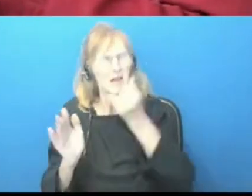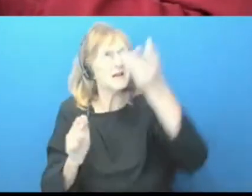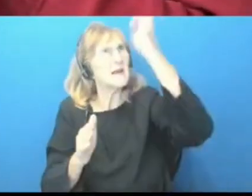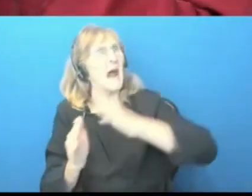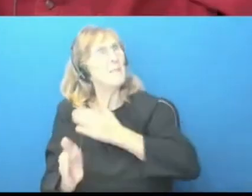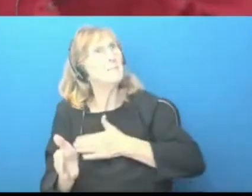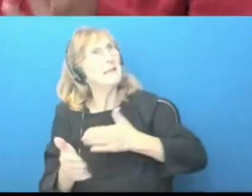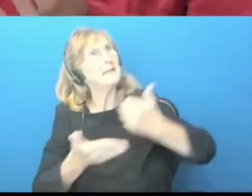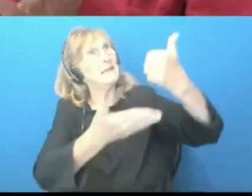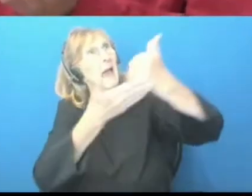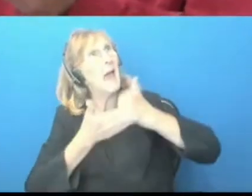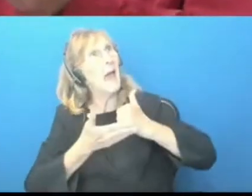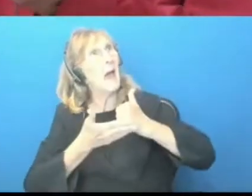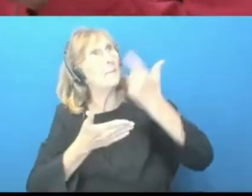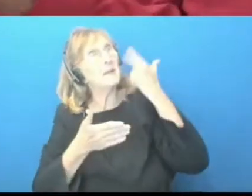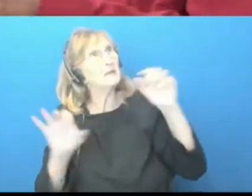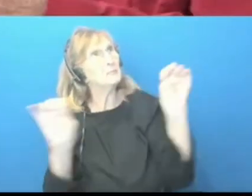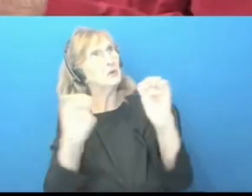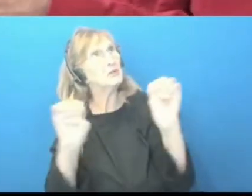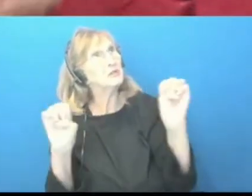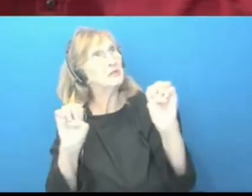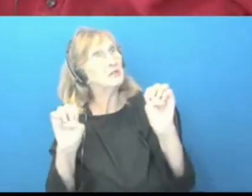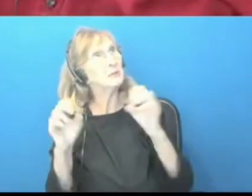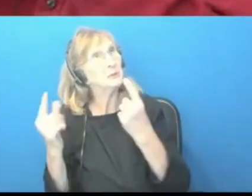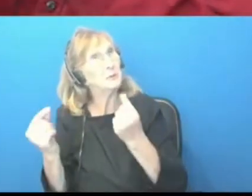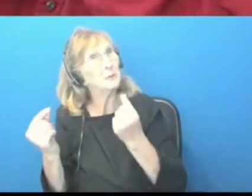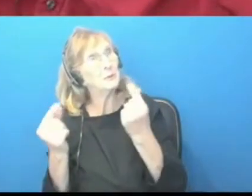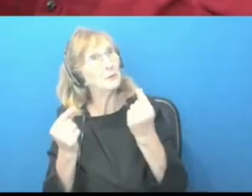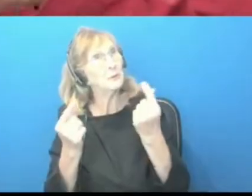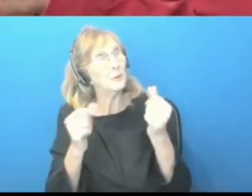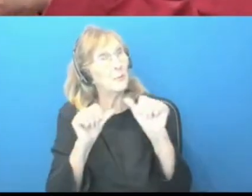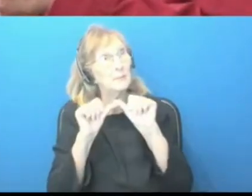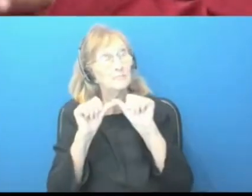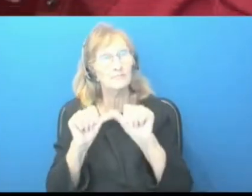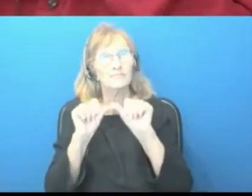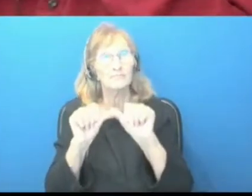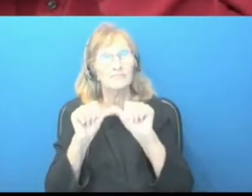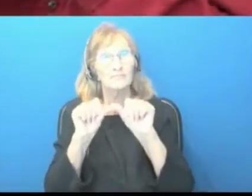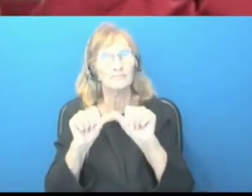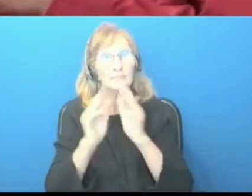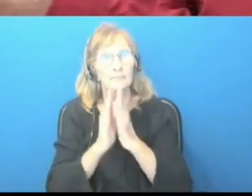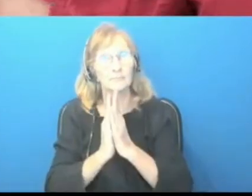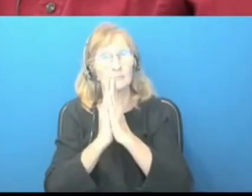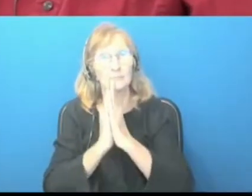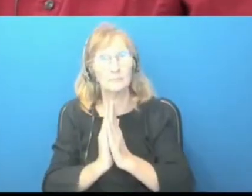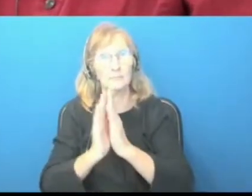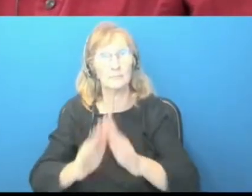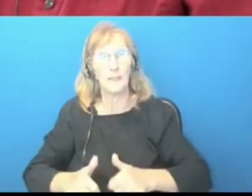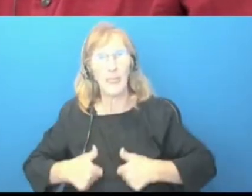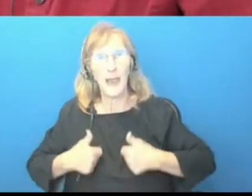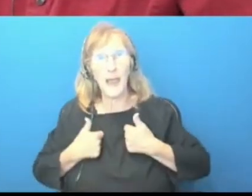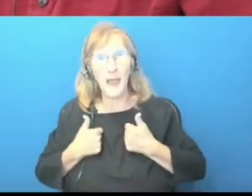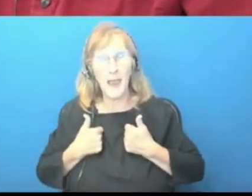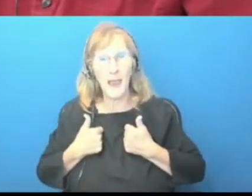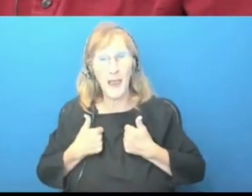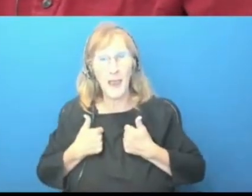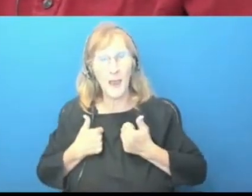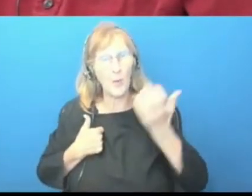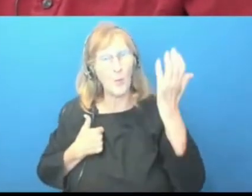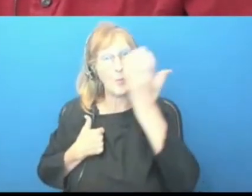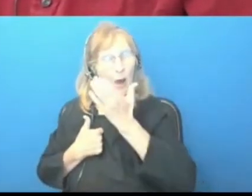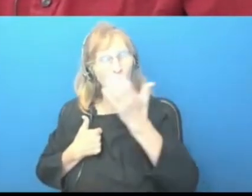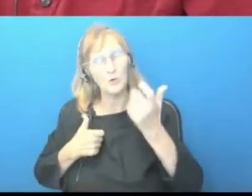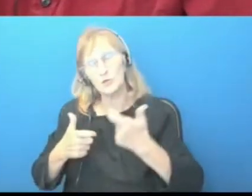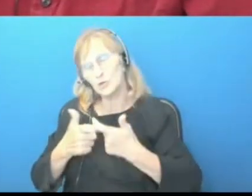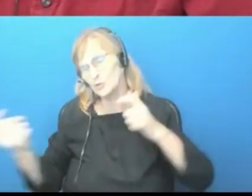do this or do that, you know, but to have a consistent prayer and have a prayer life has been one of the